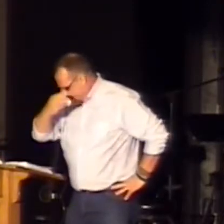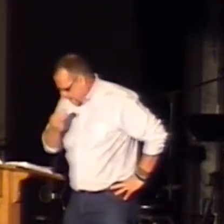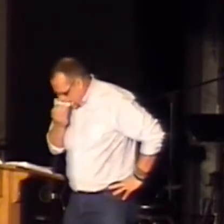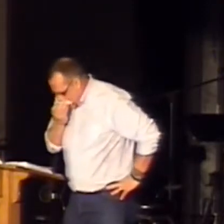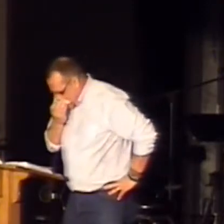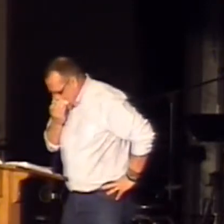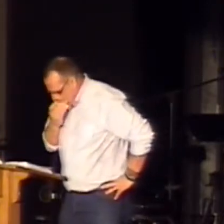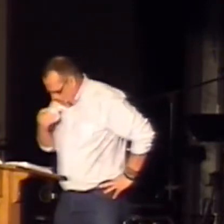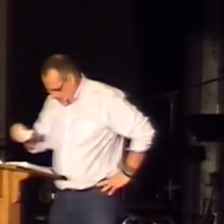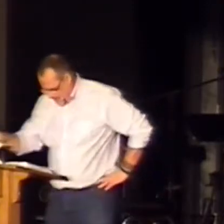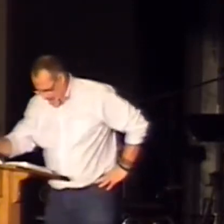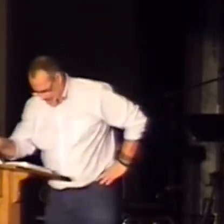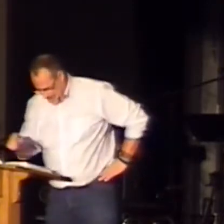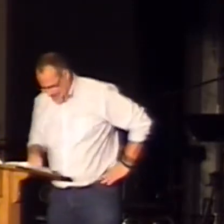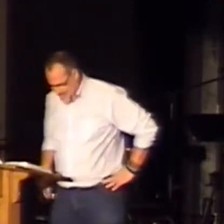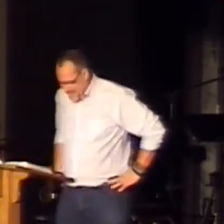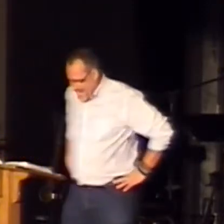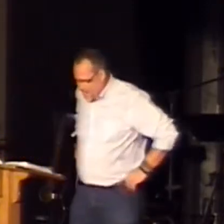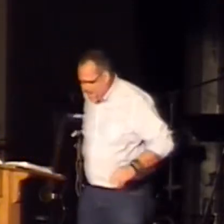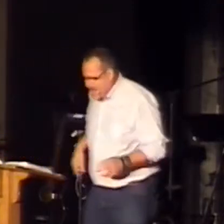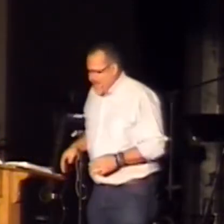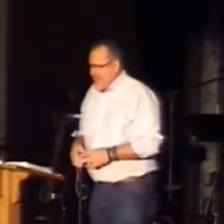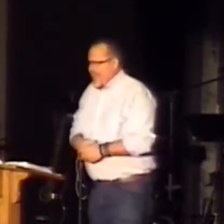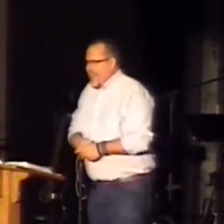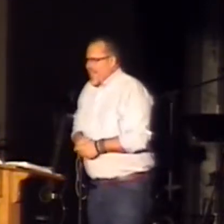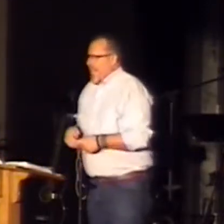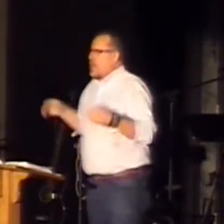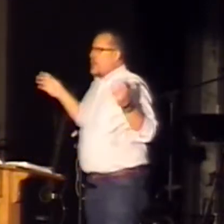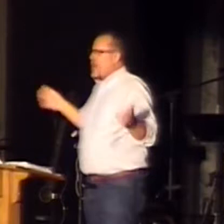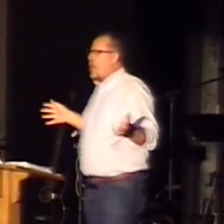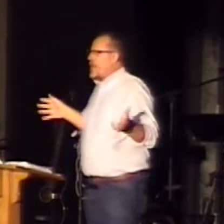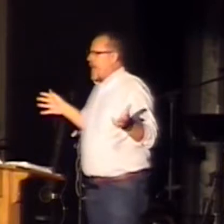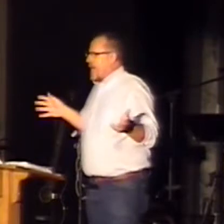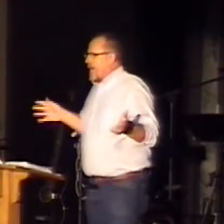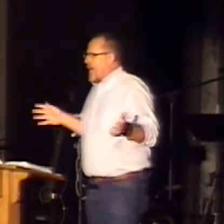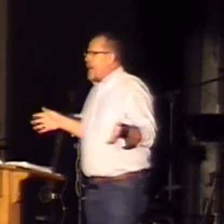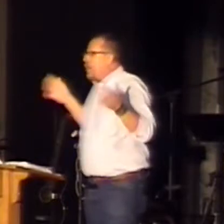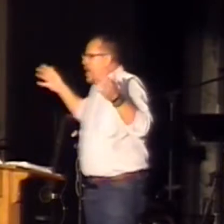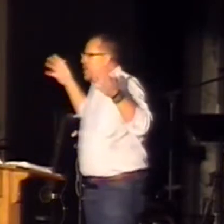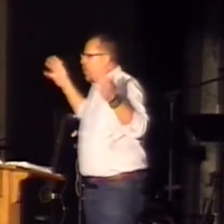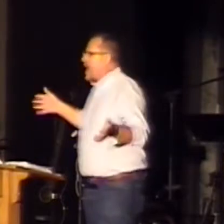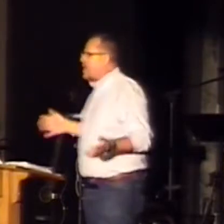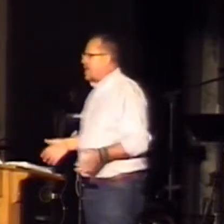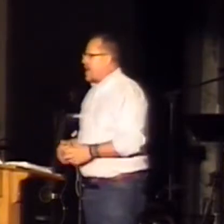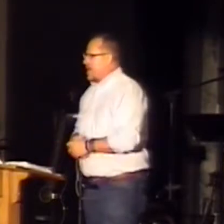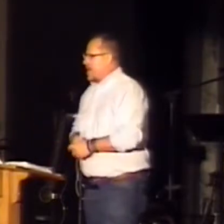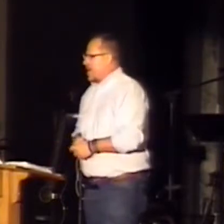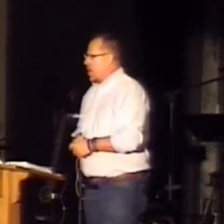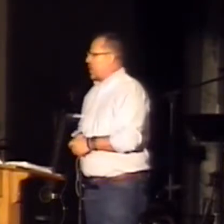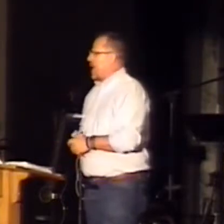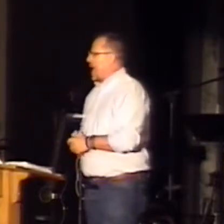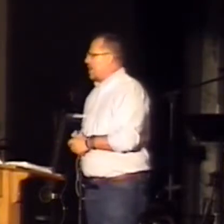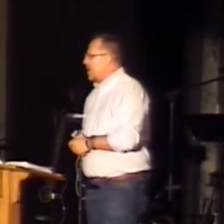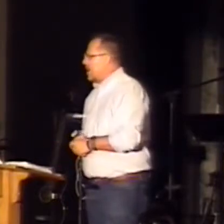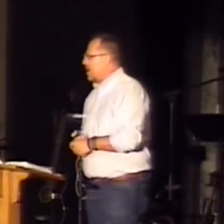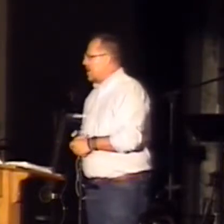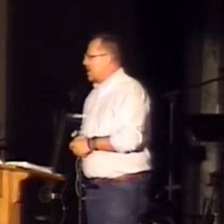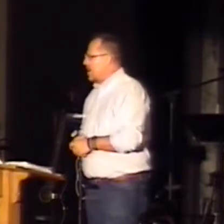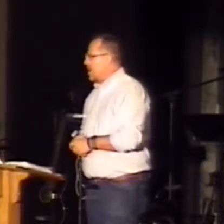is, okay? Or Kyle. Anyway, here's what Noah did. He preached righteousness the whole